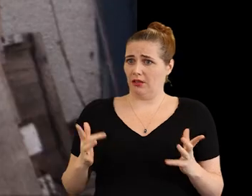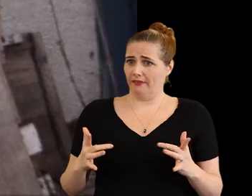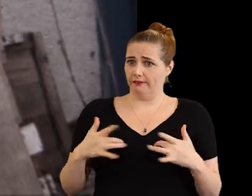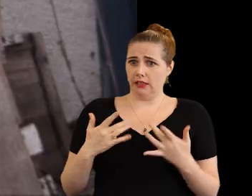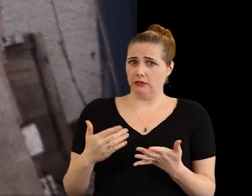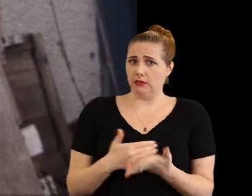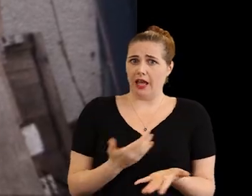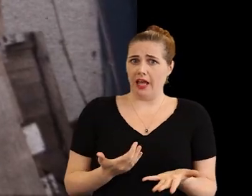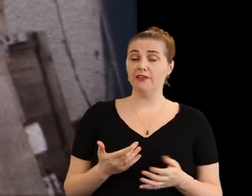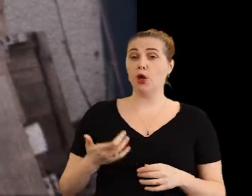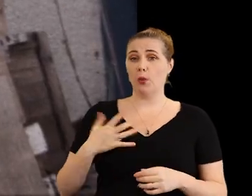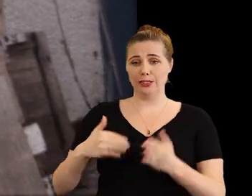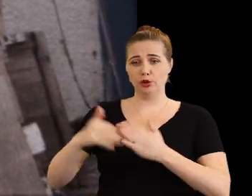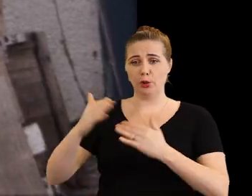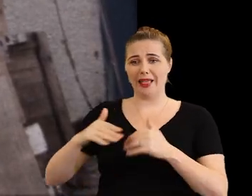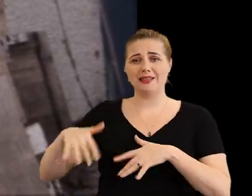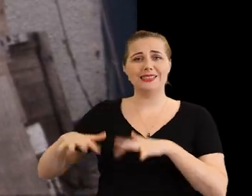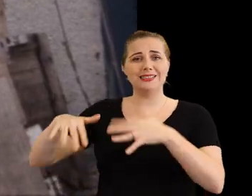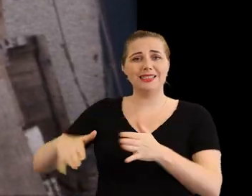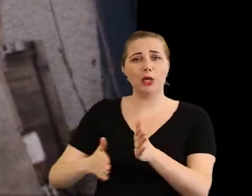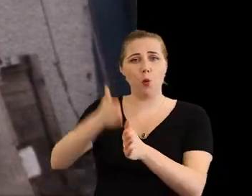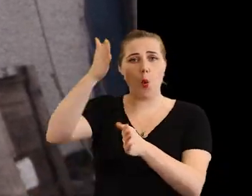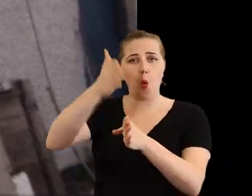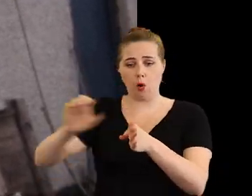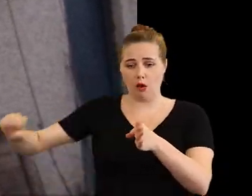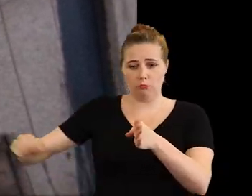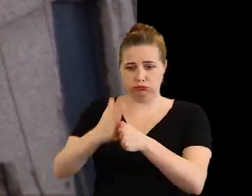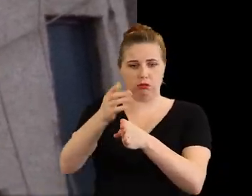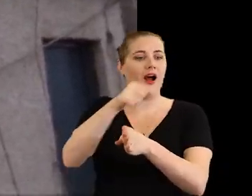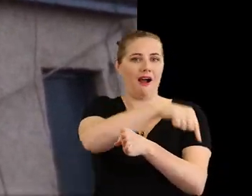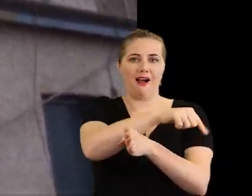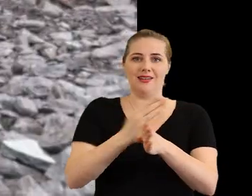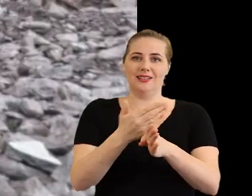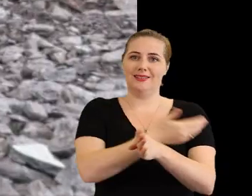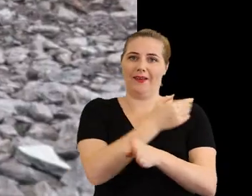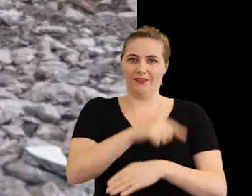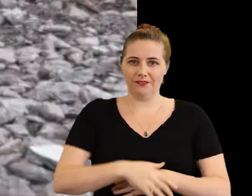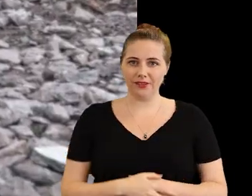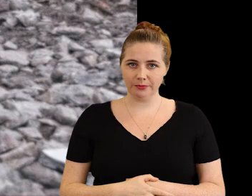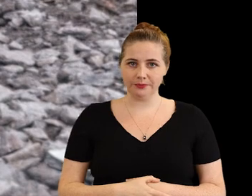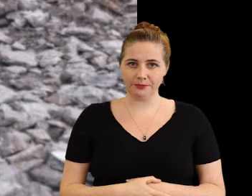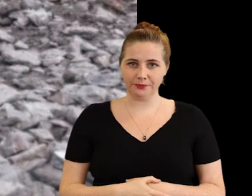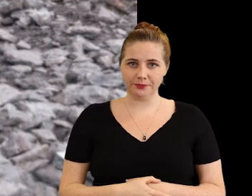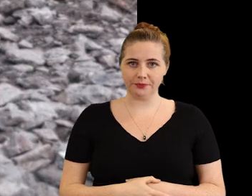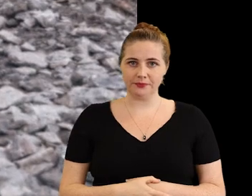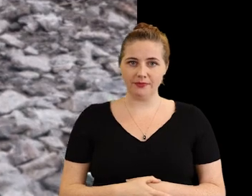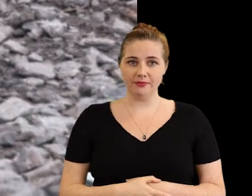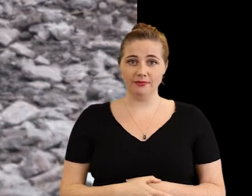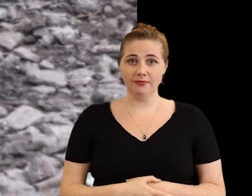but I can't not if we don't get a sea wall because it's unsafe.